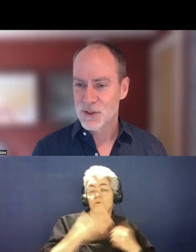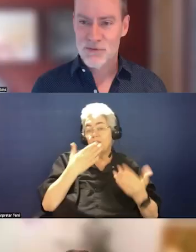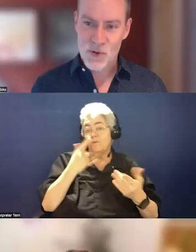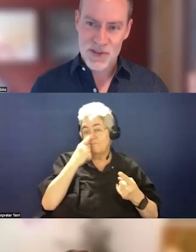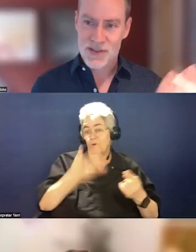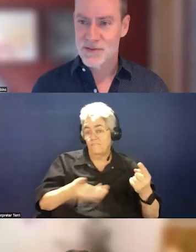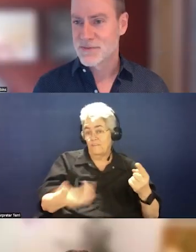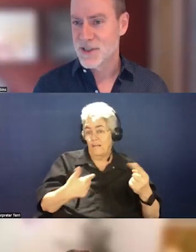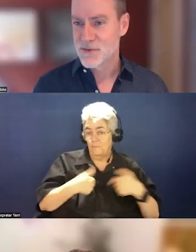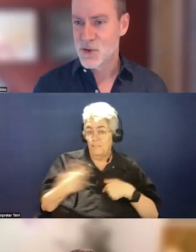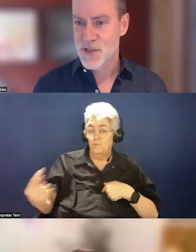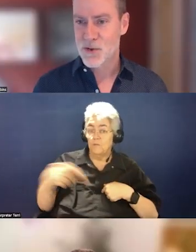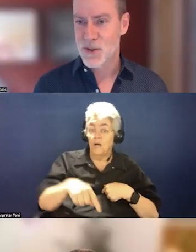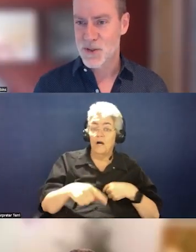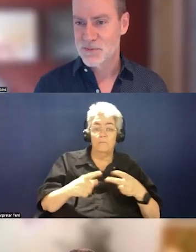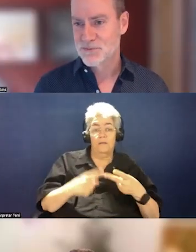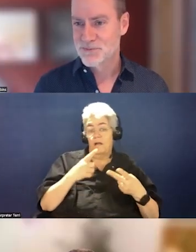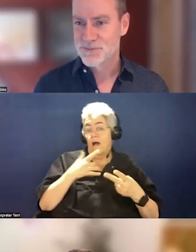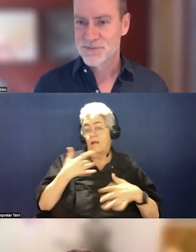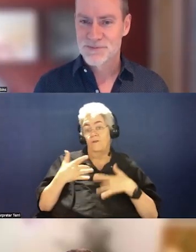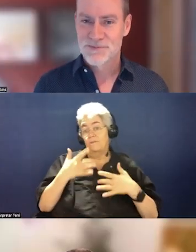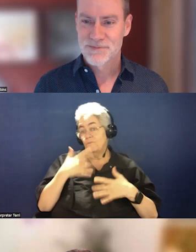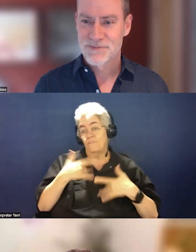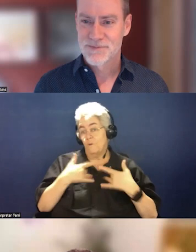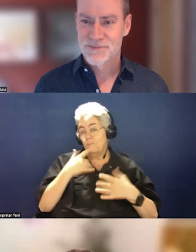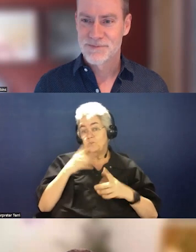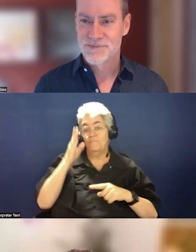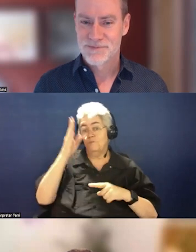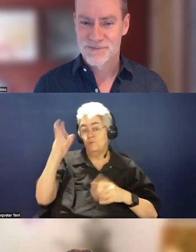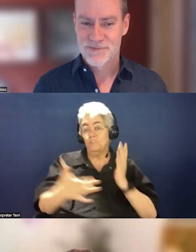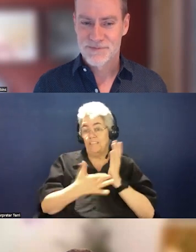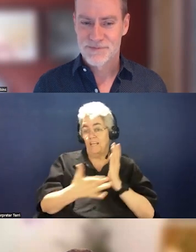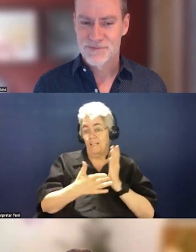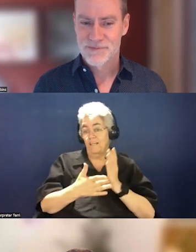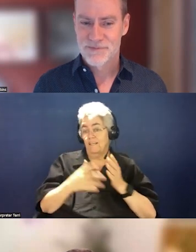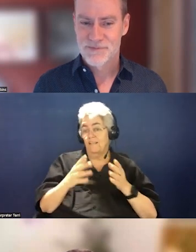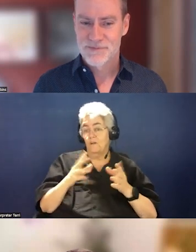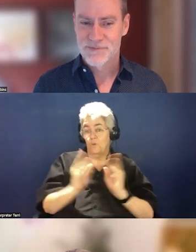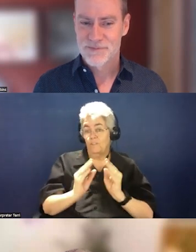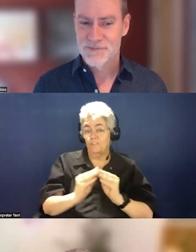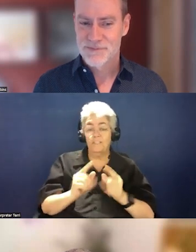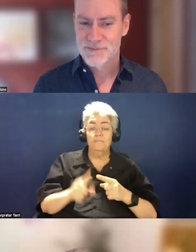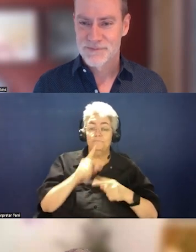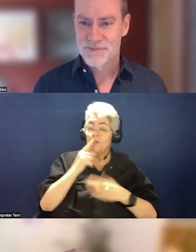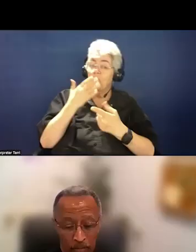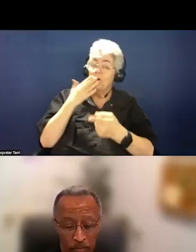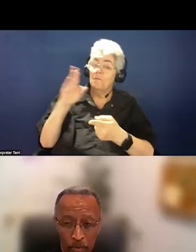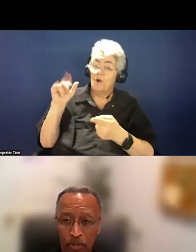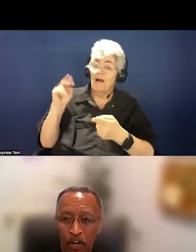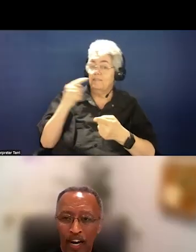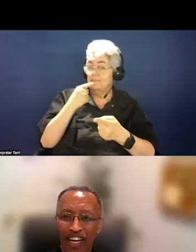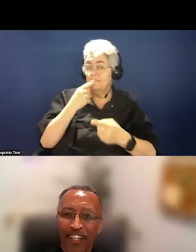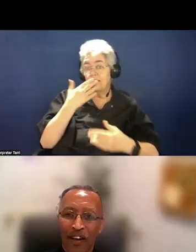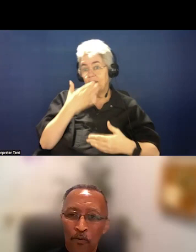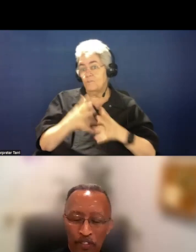here, and look forward to future Tech Corners. Well, thank you so much, Dr. Atkins, and thank you for